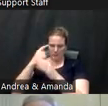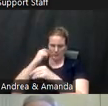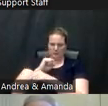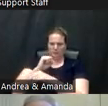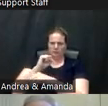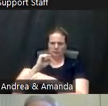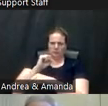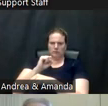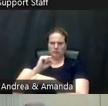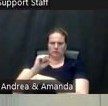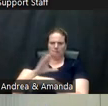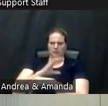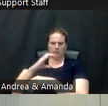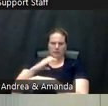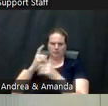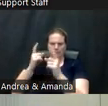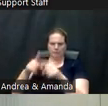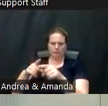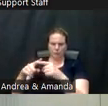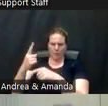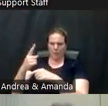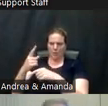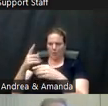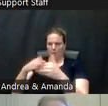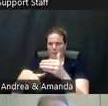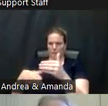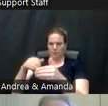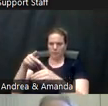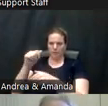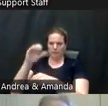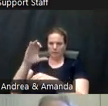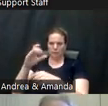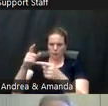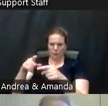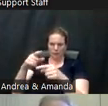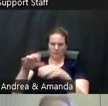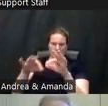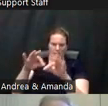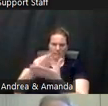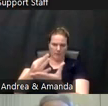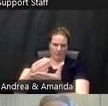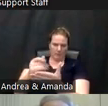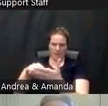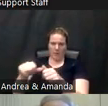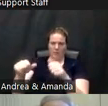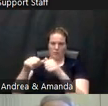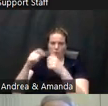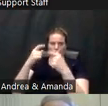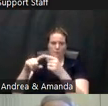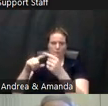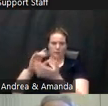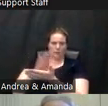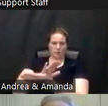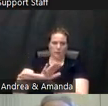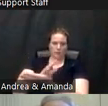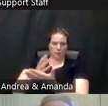into. One of the outcomes the PAC committed to finishing during the fact-finding phase of work is the areas of agreement document on